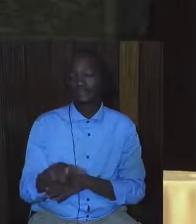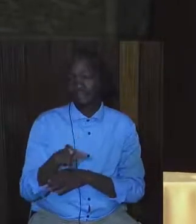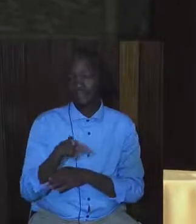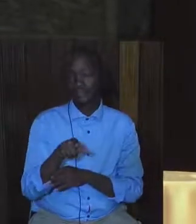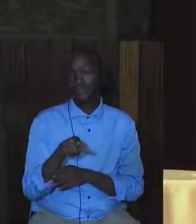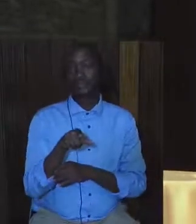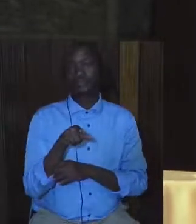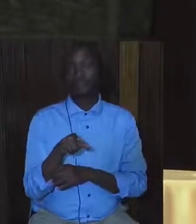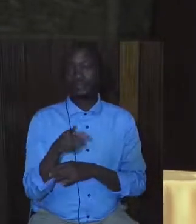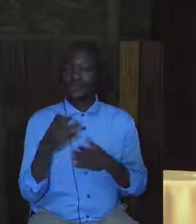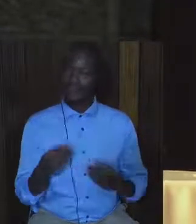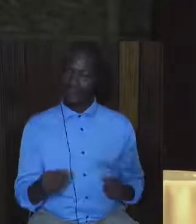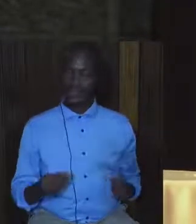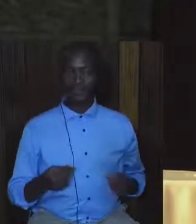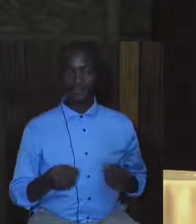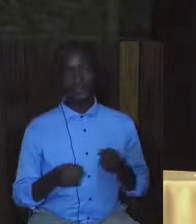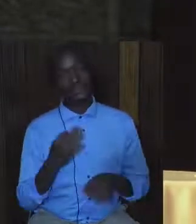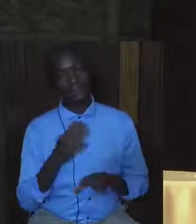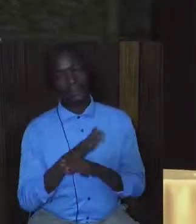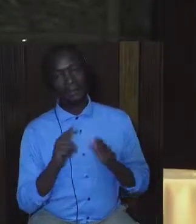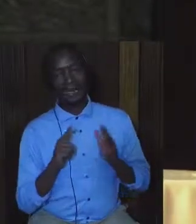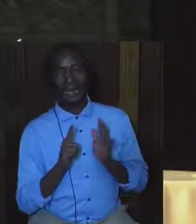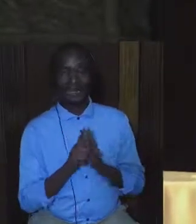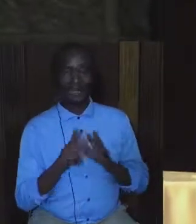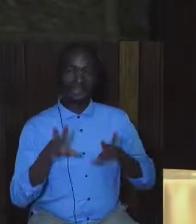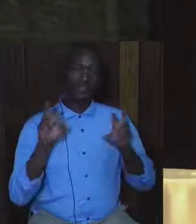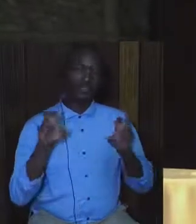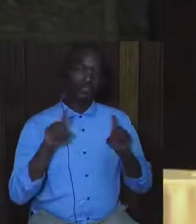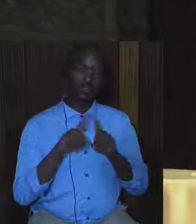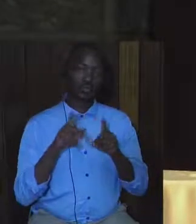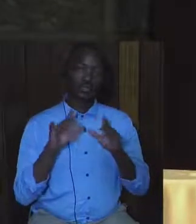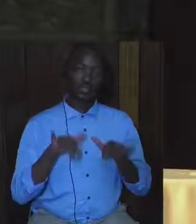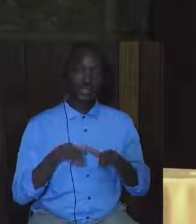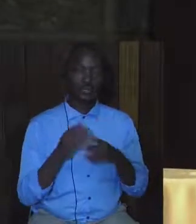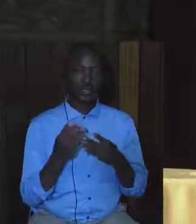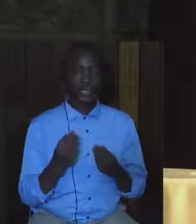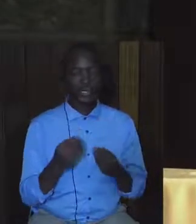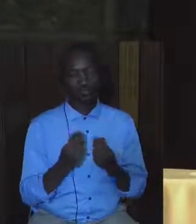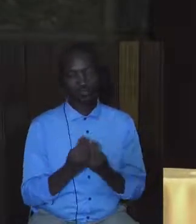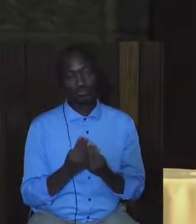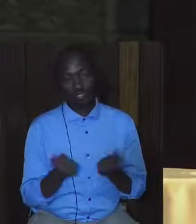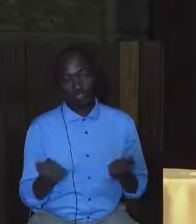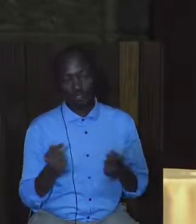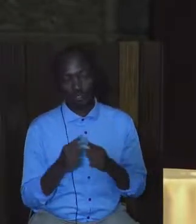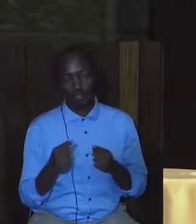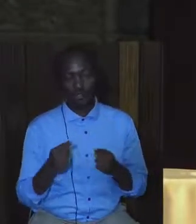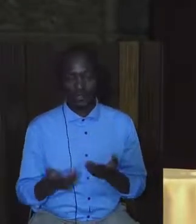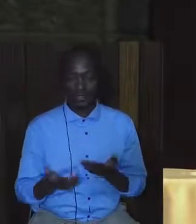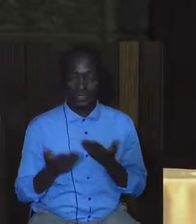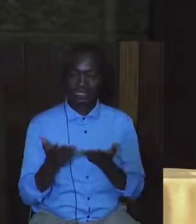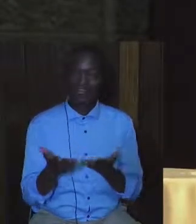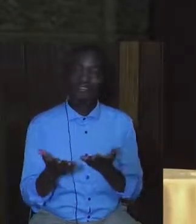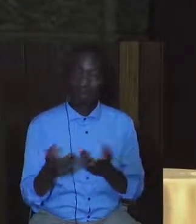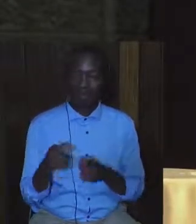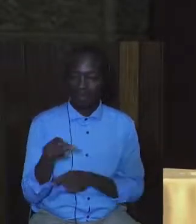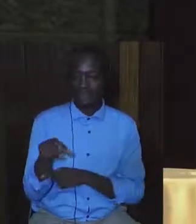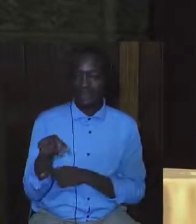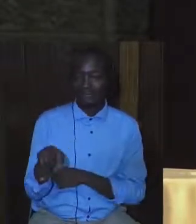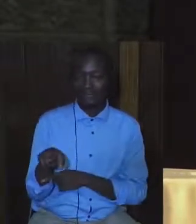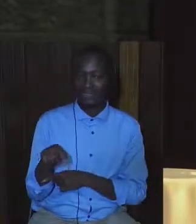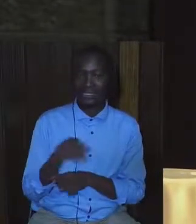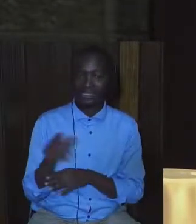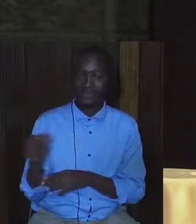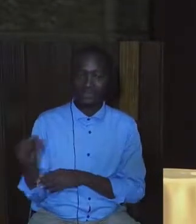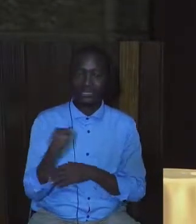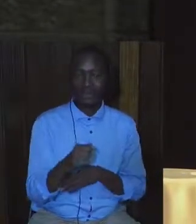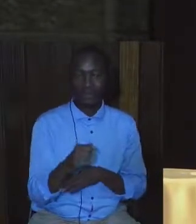been some legal issue that we had to resolve with the service provider that was